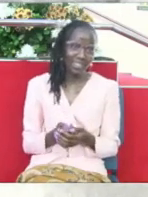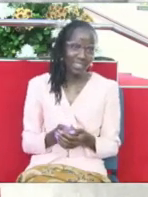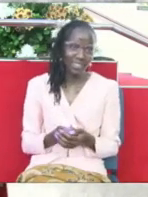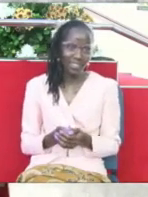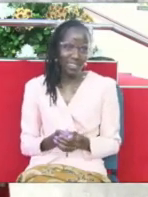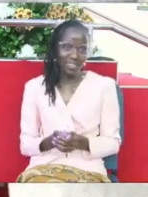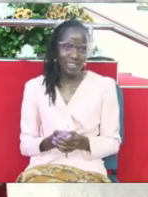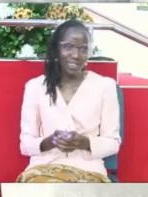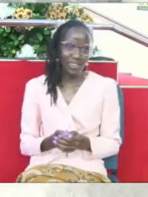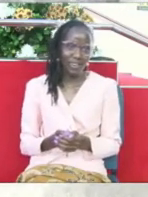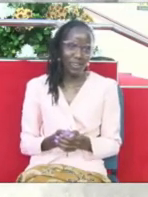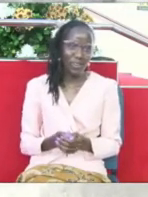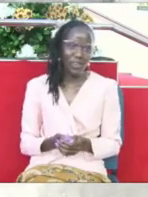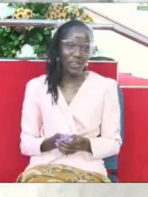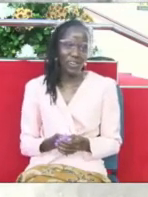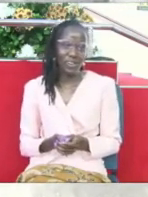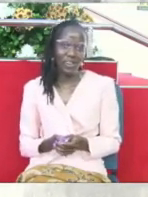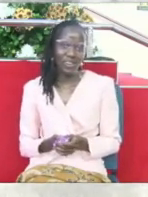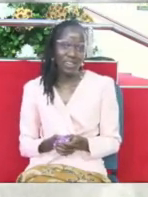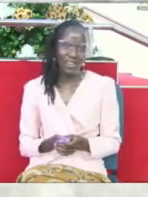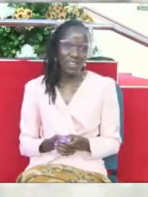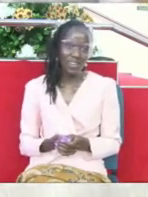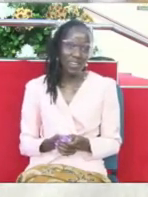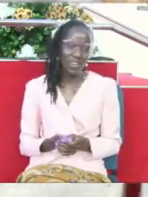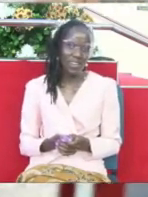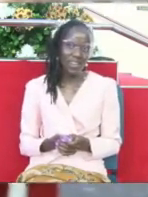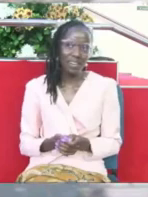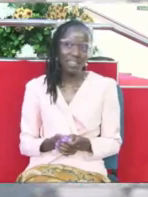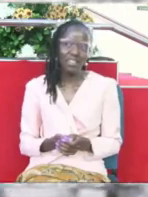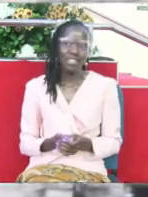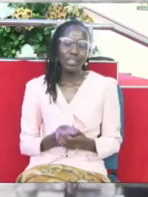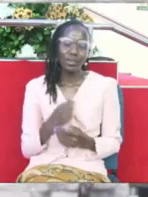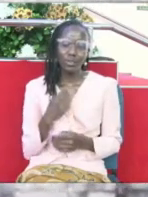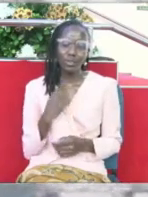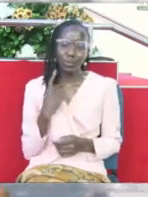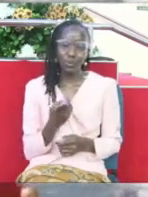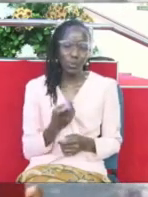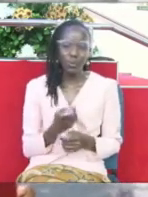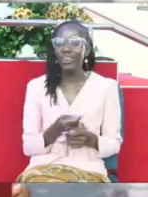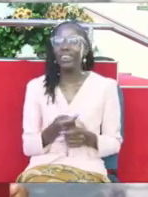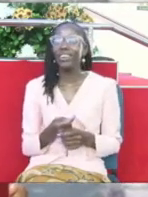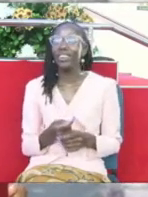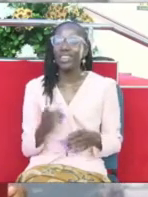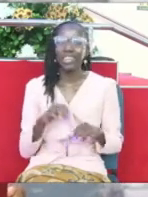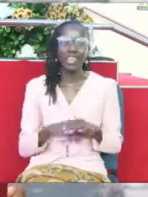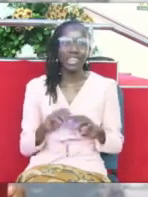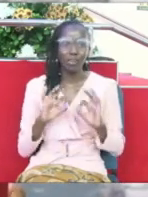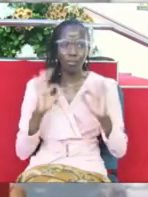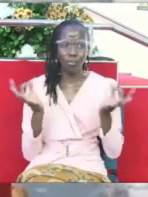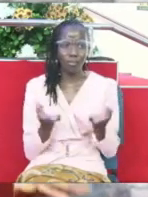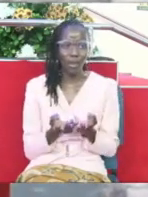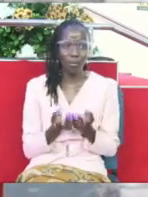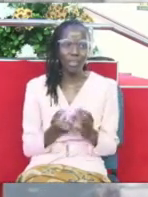scared woman, isn't it? Bila shaka utakuwa ni binti ambaye amestuka sana. Because kama yeye amejificha chini ya kitanda, wewe utajificha wapi? Bwana asifiwe.